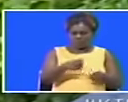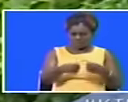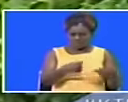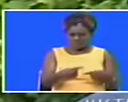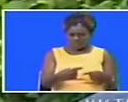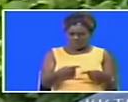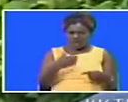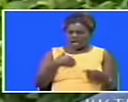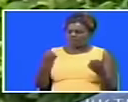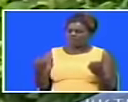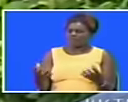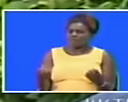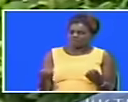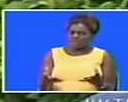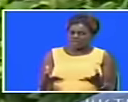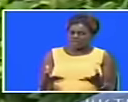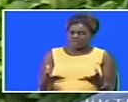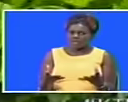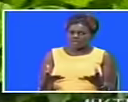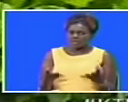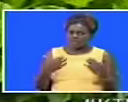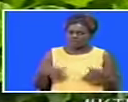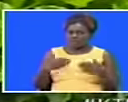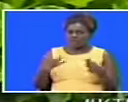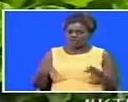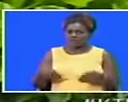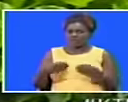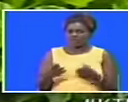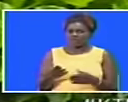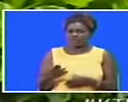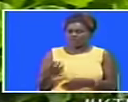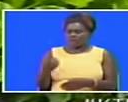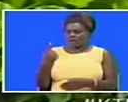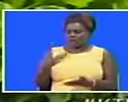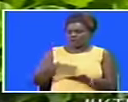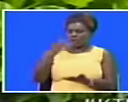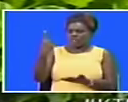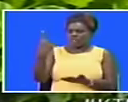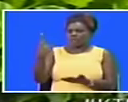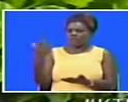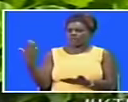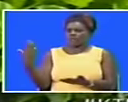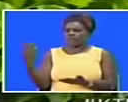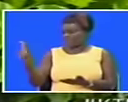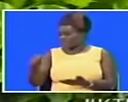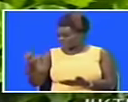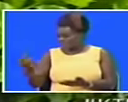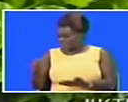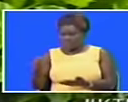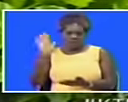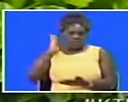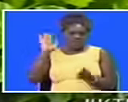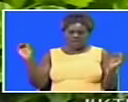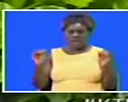There has been a lot of malpractice that were witnessed. People have been given more than one ballot paper, all those irregularities, and we didn't hear of